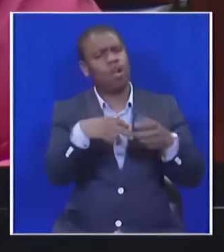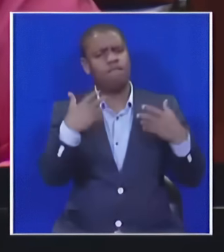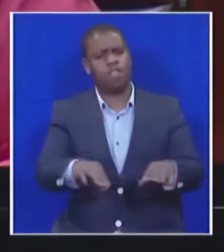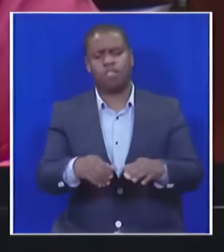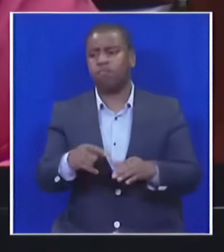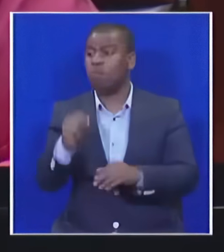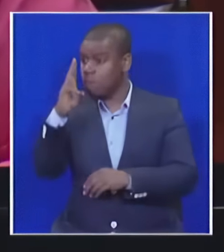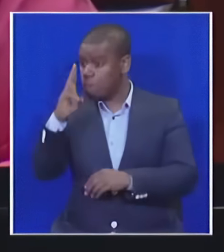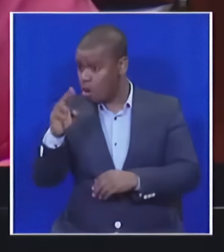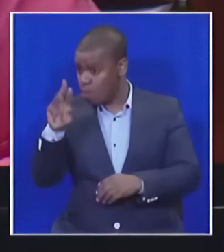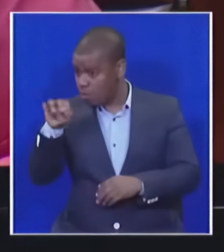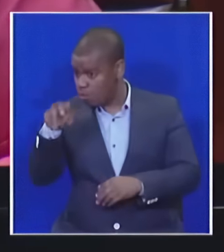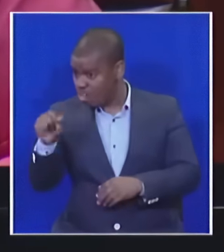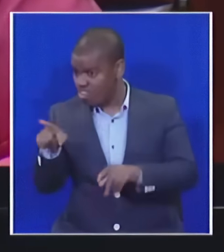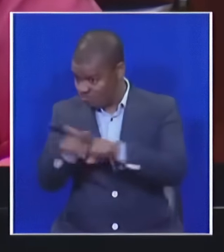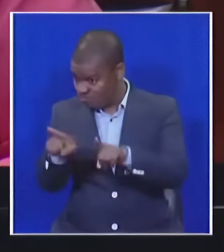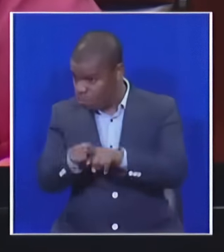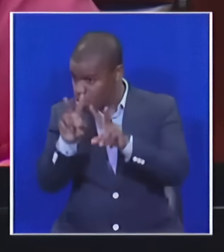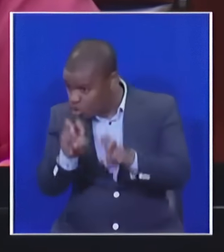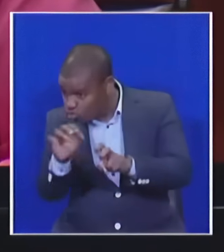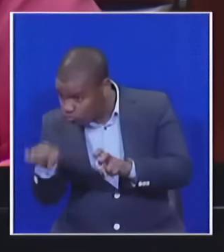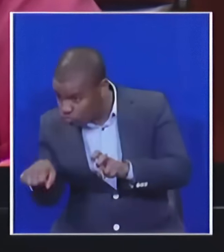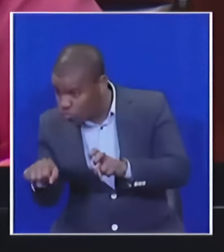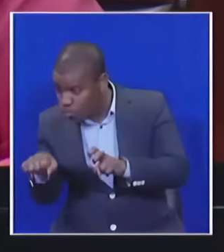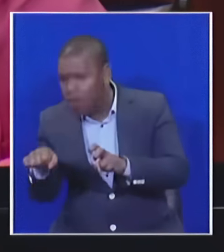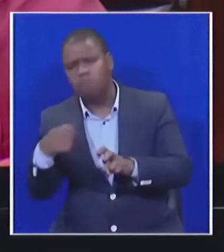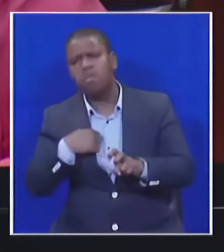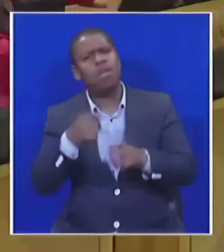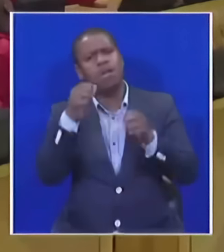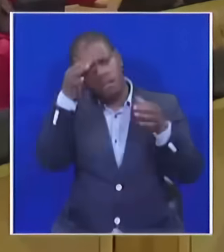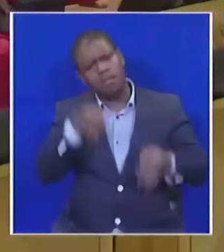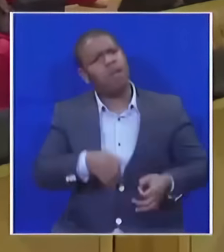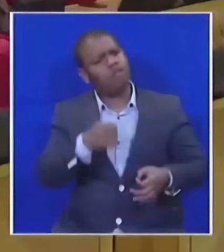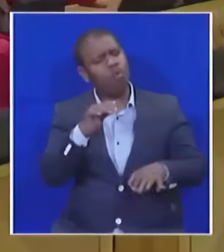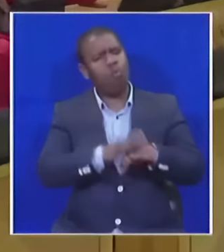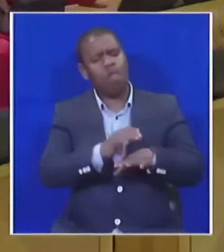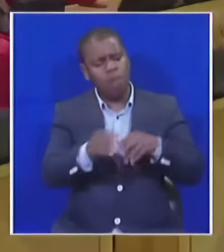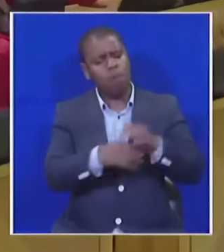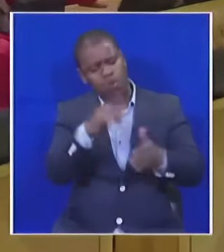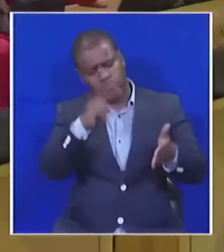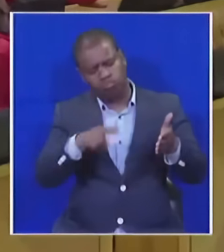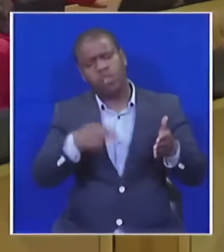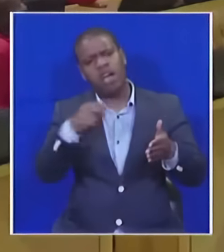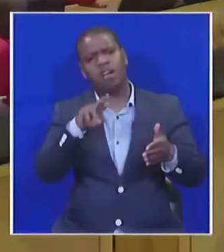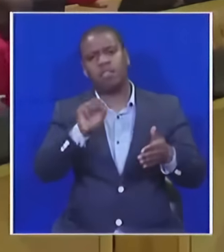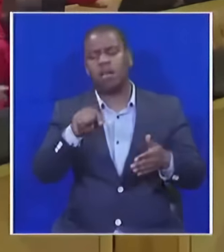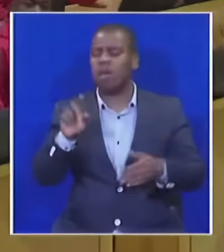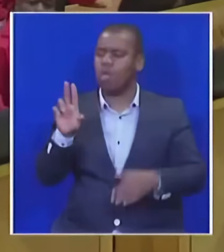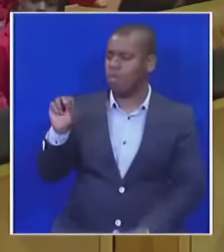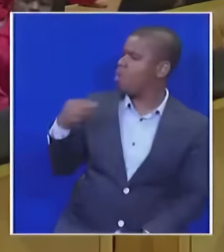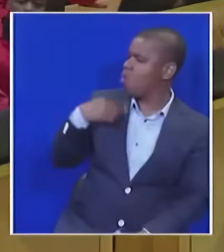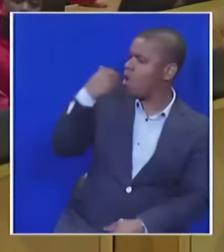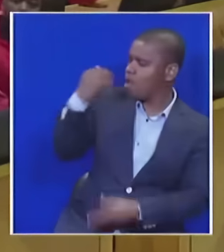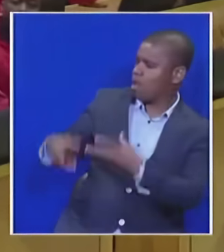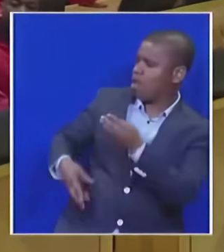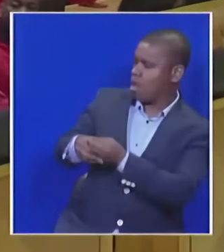is it on the same matter? Because I've already ruled that I will do a follow-up on the matter. No, we just wanted to add